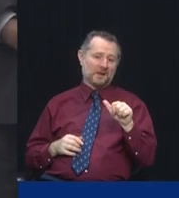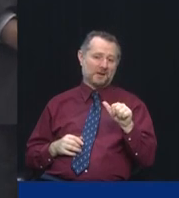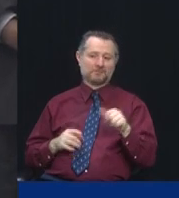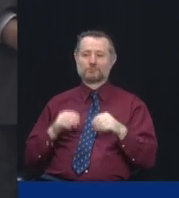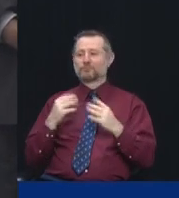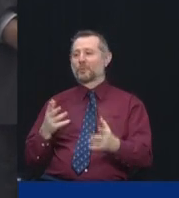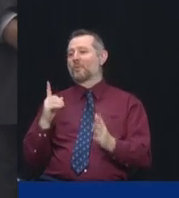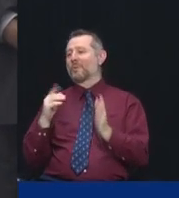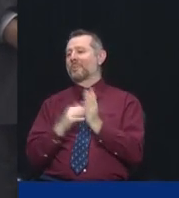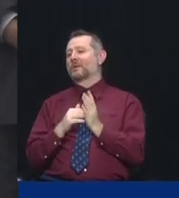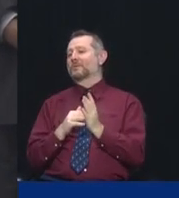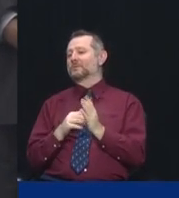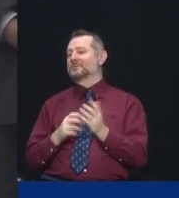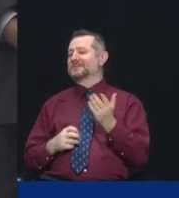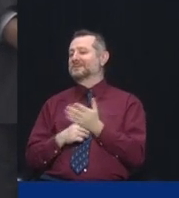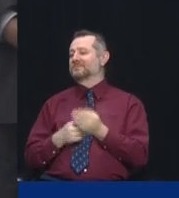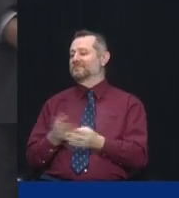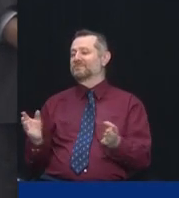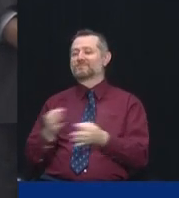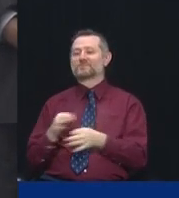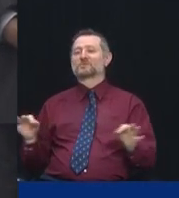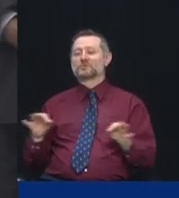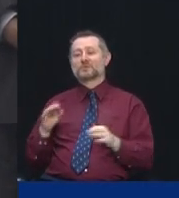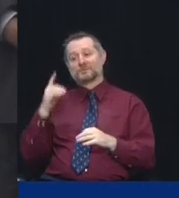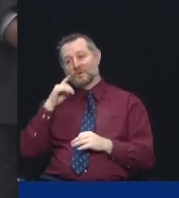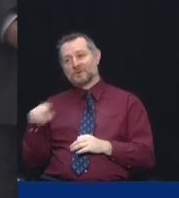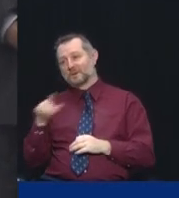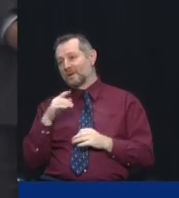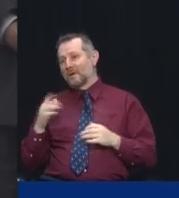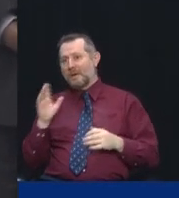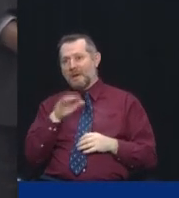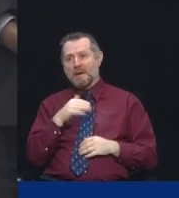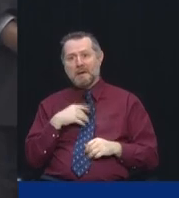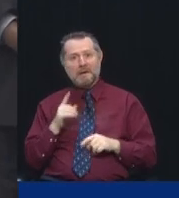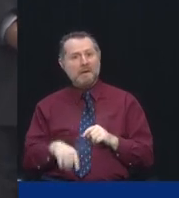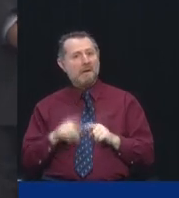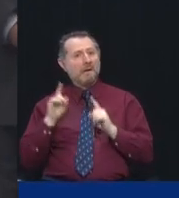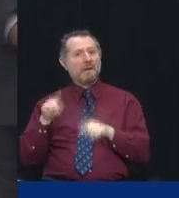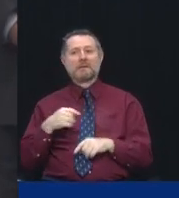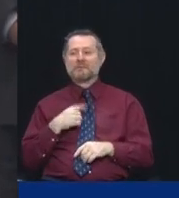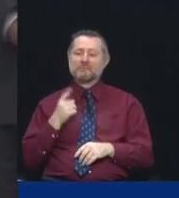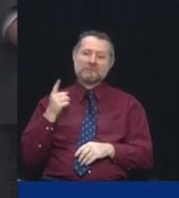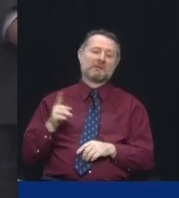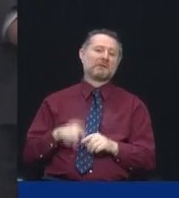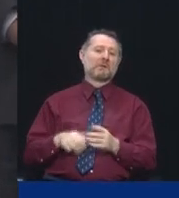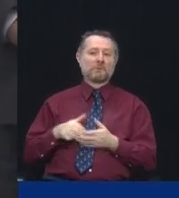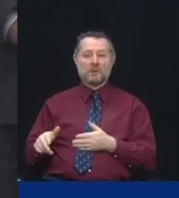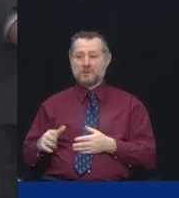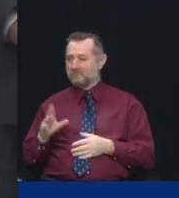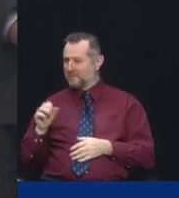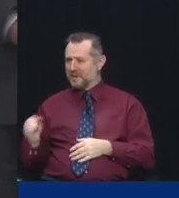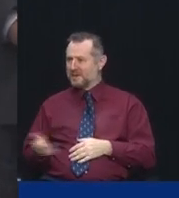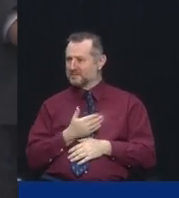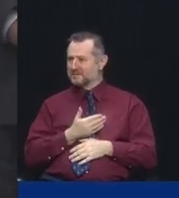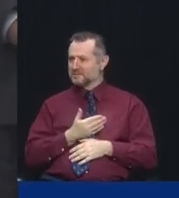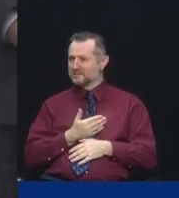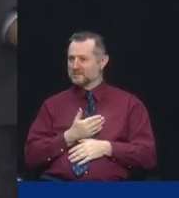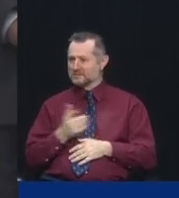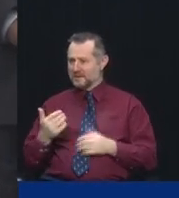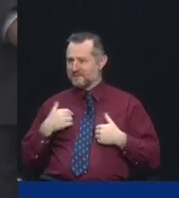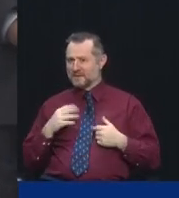really, people often say that, well, I can't get there, it's too far, I don't want to walk. Well, take the bus, and you have access to do